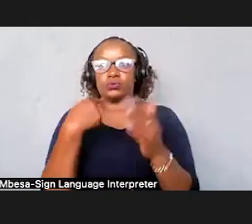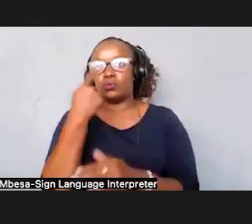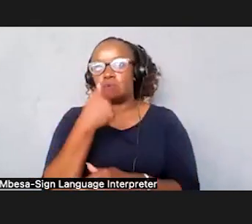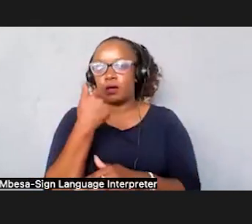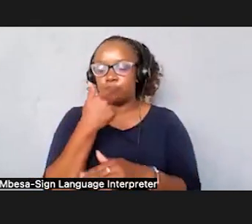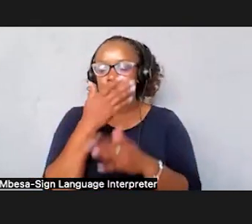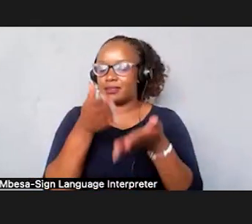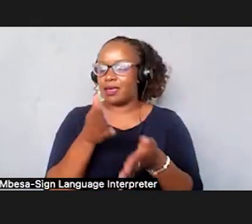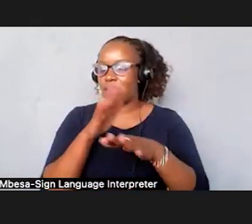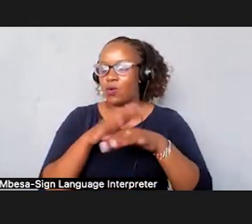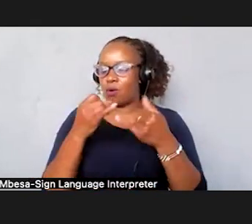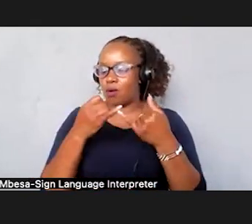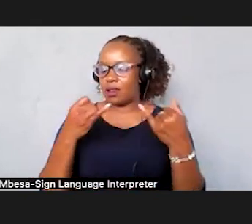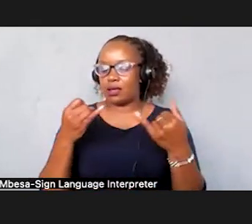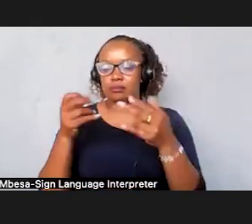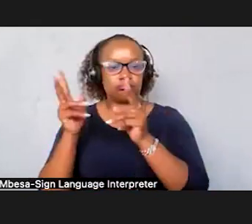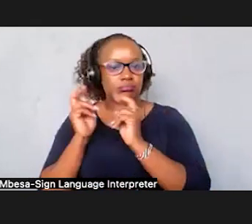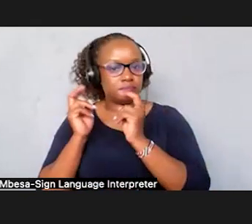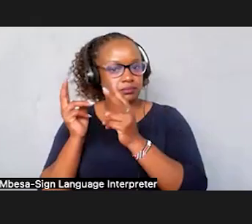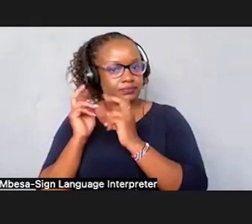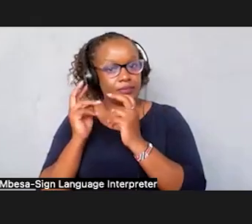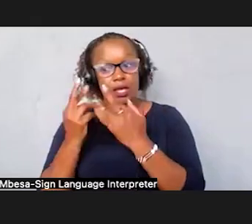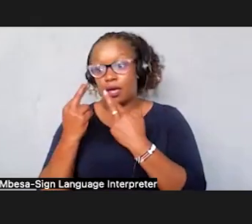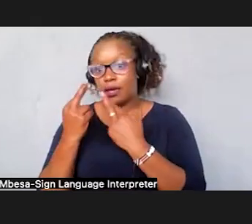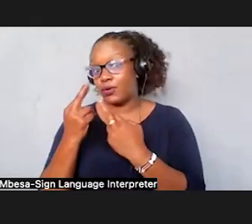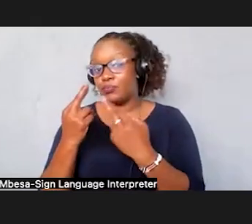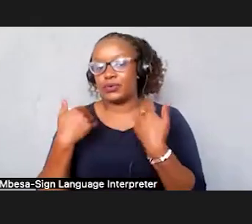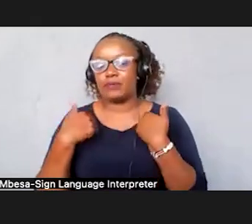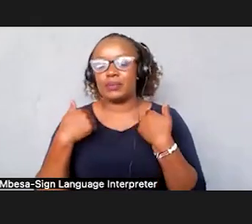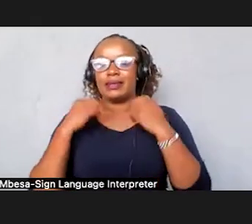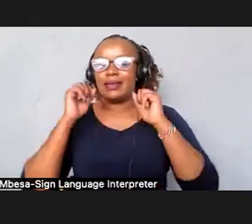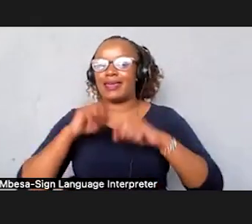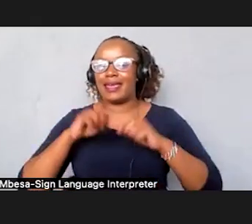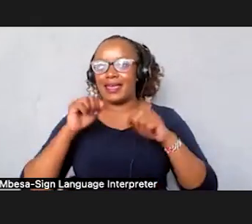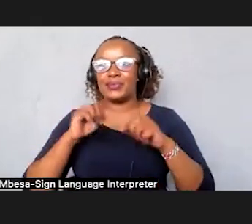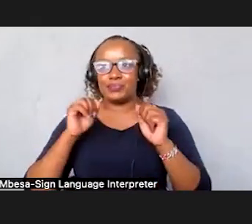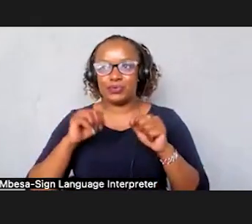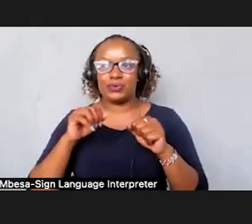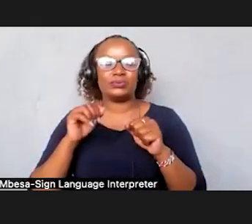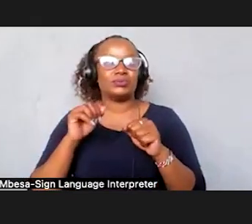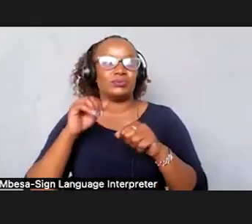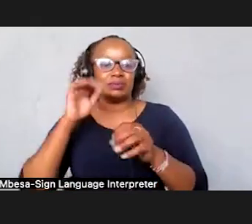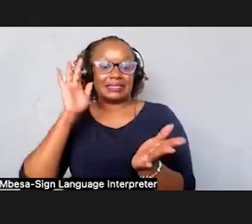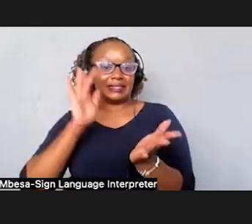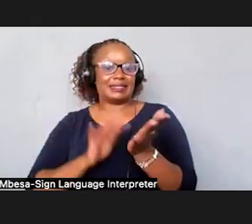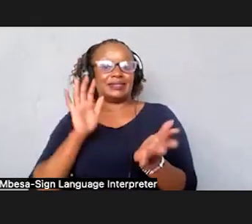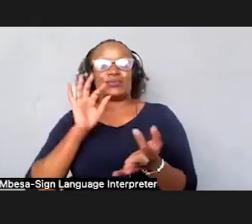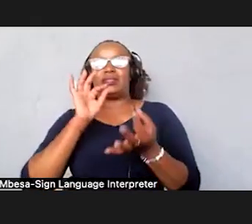online listening in, I hope you were able to do the translation, the interpretation. I think we had gone